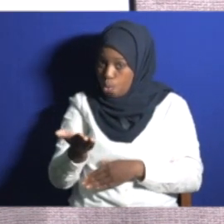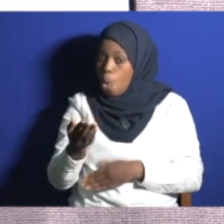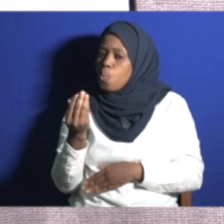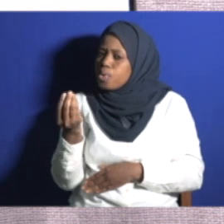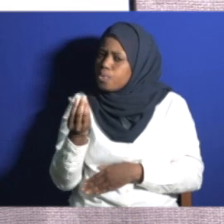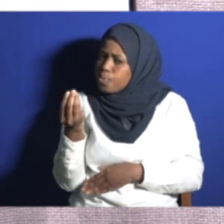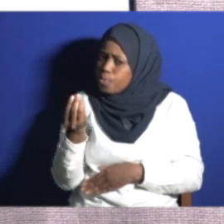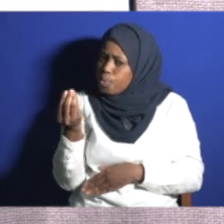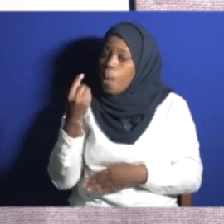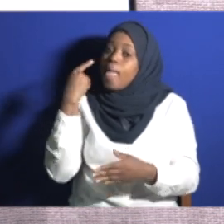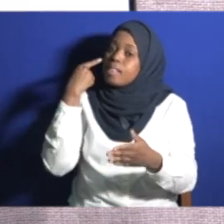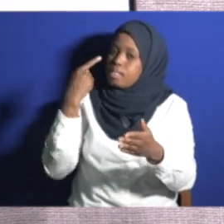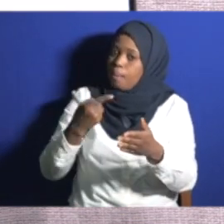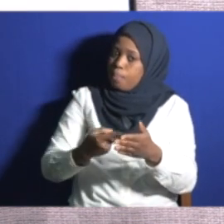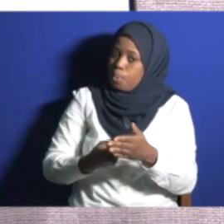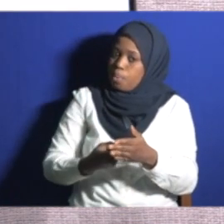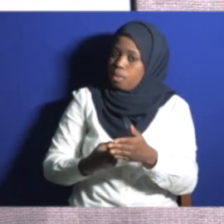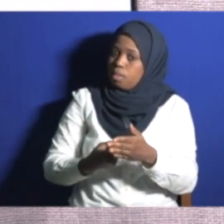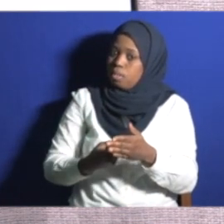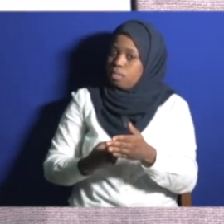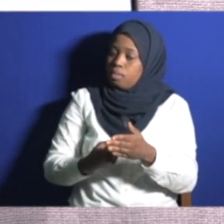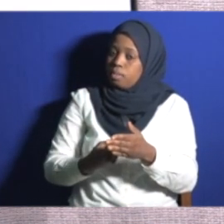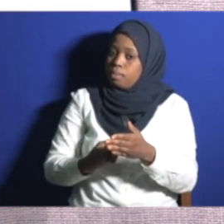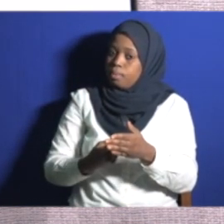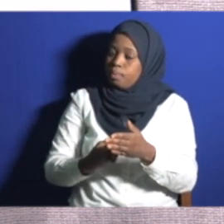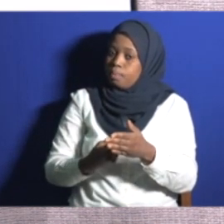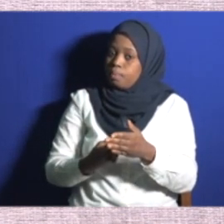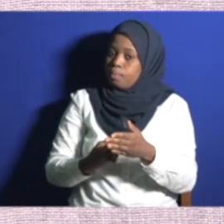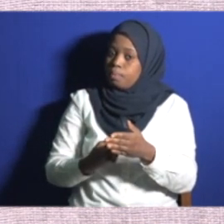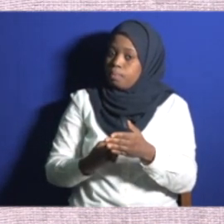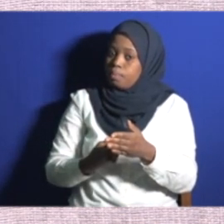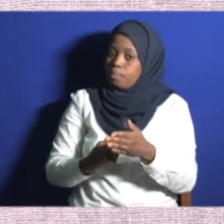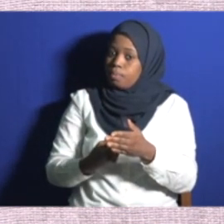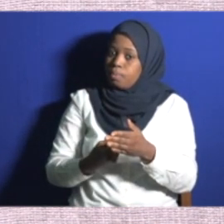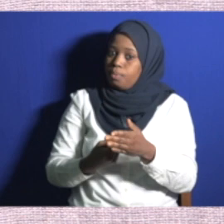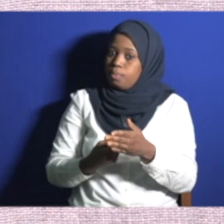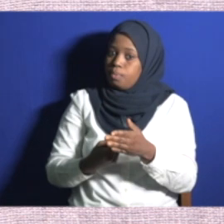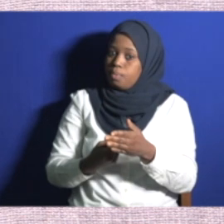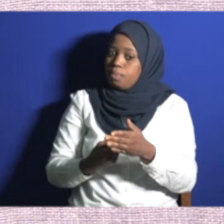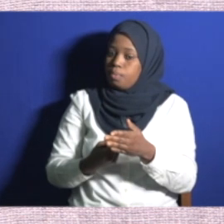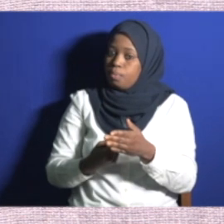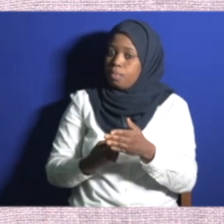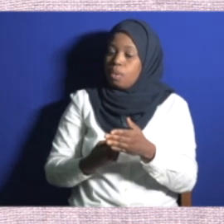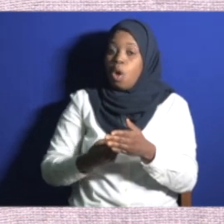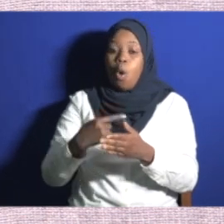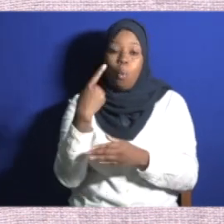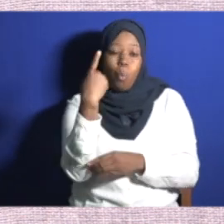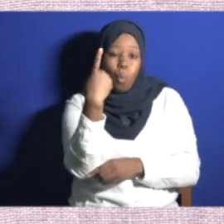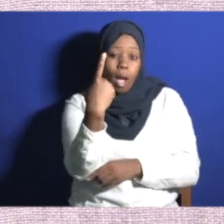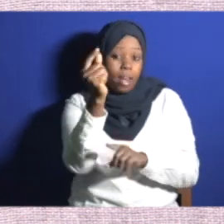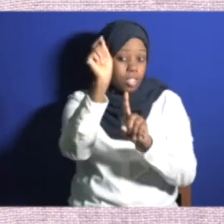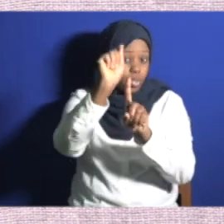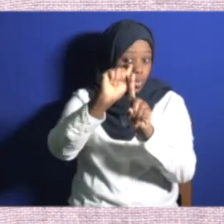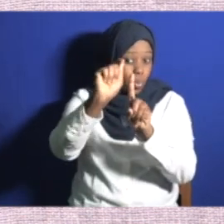examples. Please follow me. Okay. So 1 squared is equal